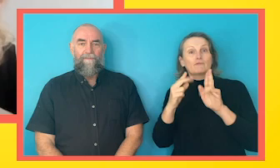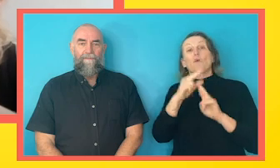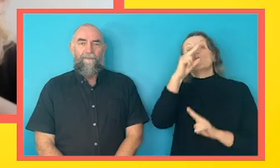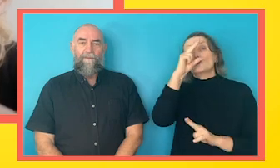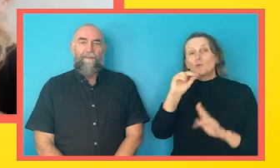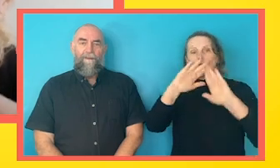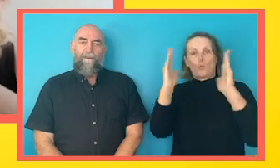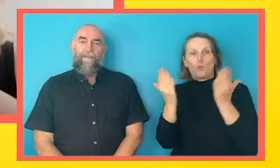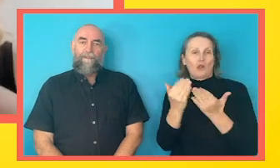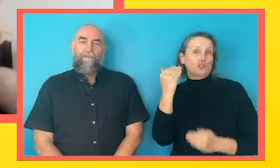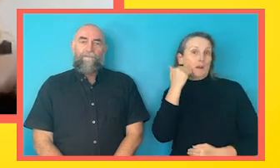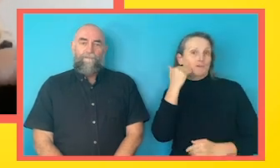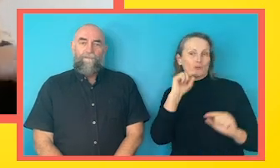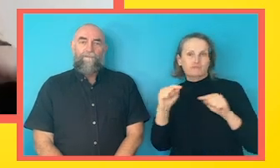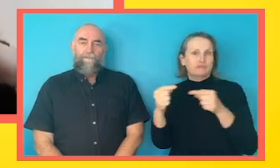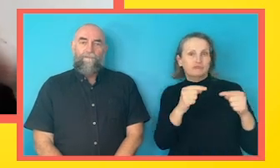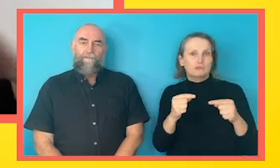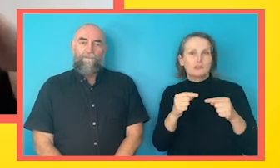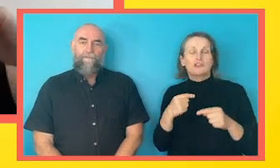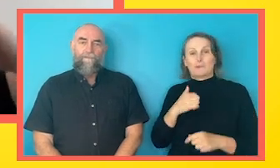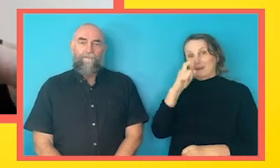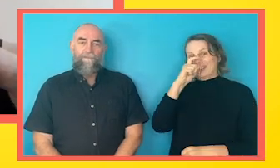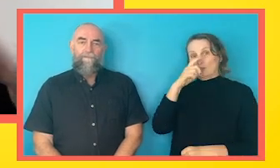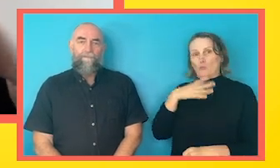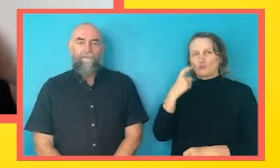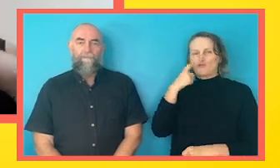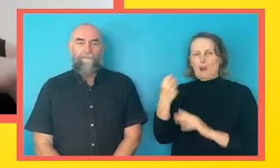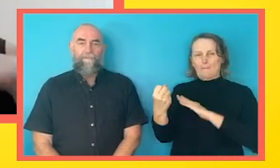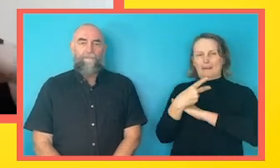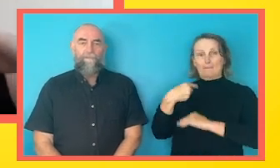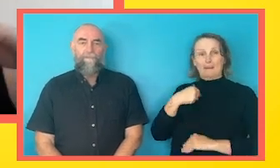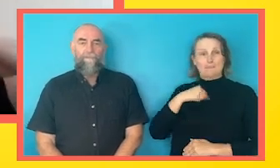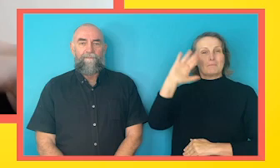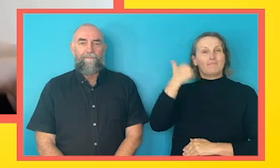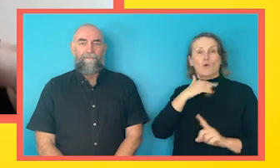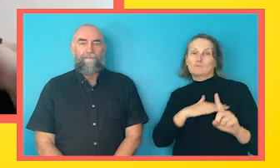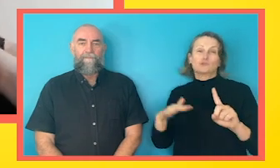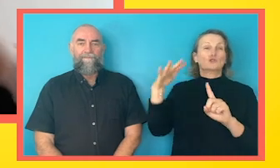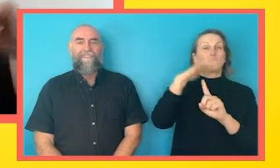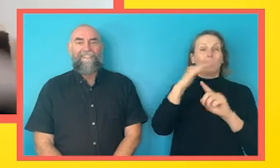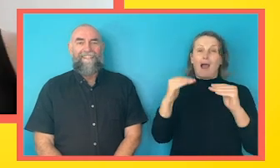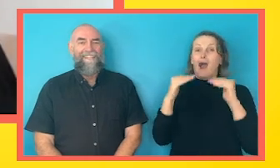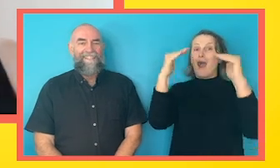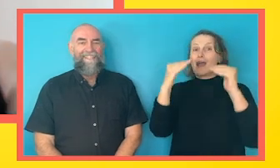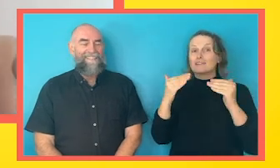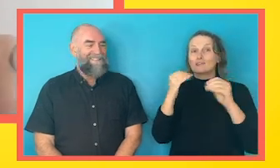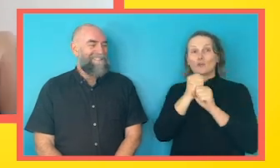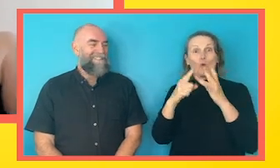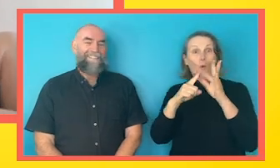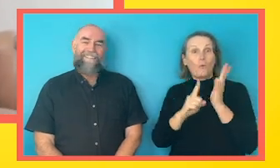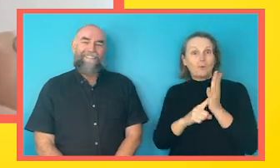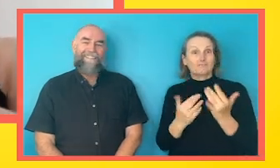World Championships. So she wants to try and take down my title of highest goal scorer that I set when I competed back